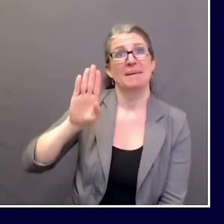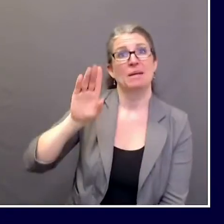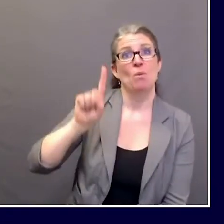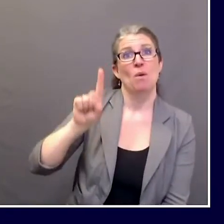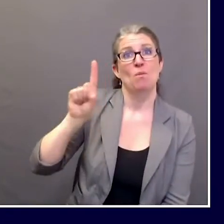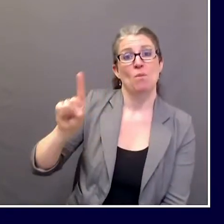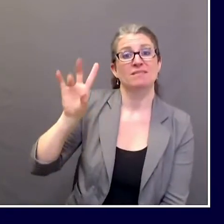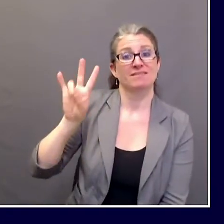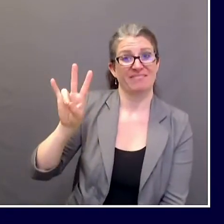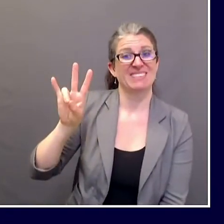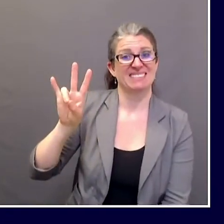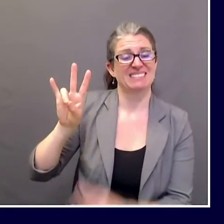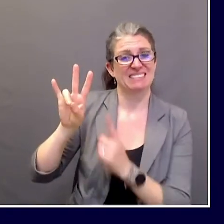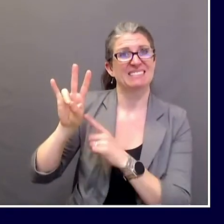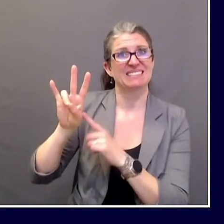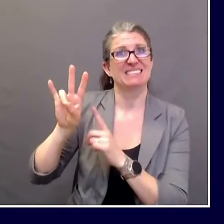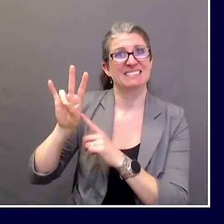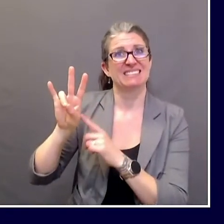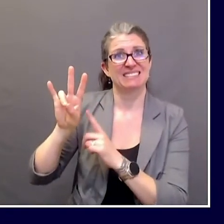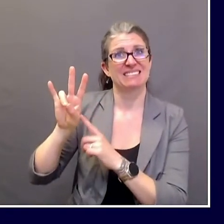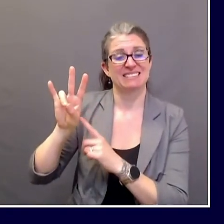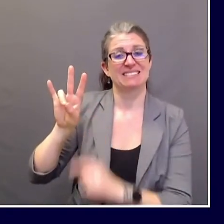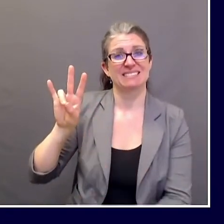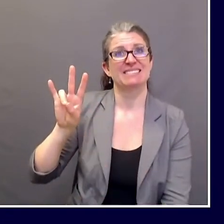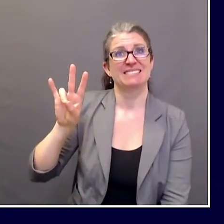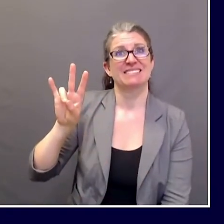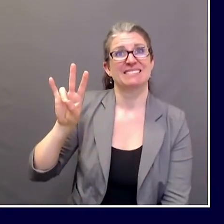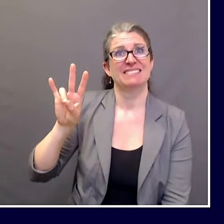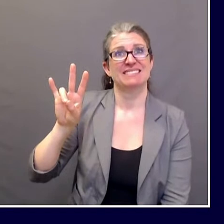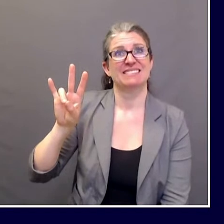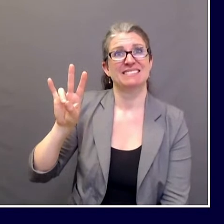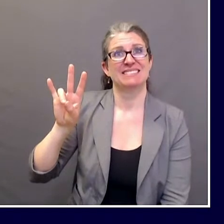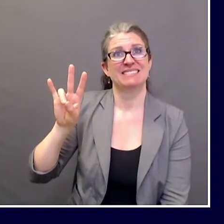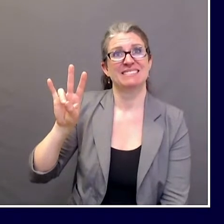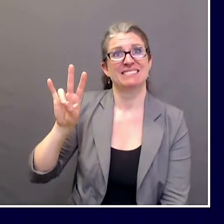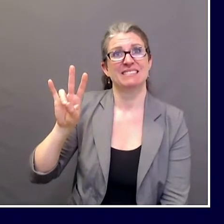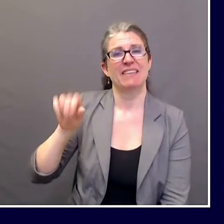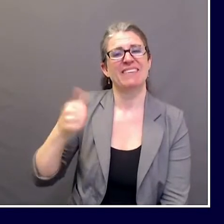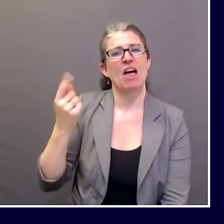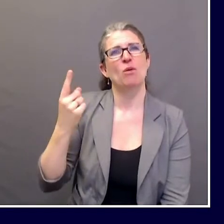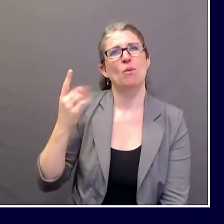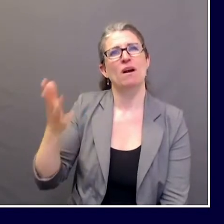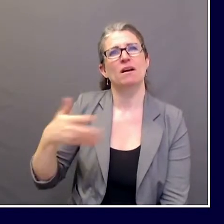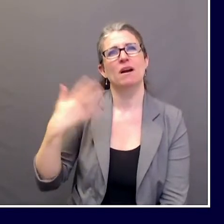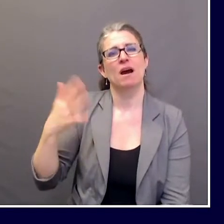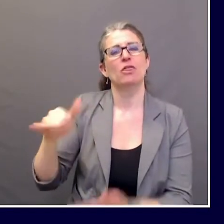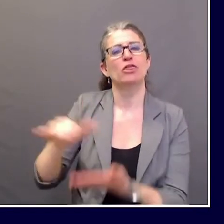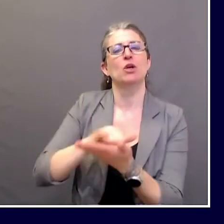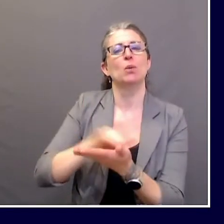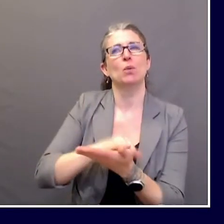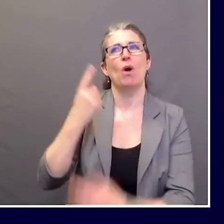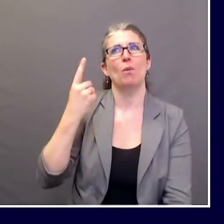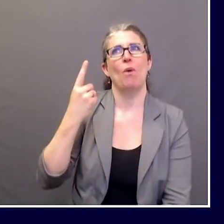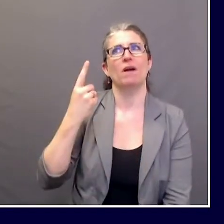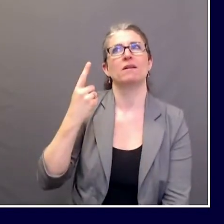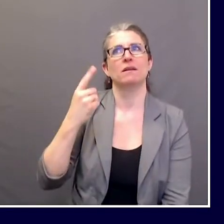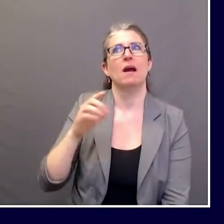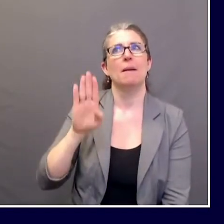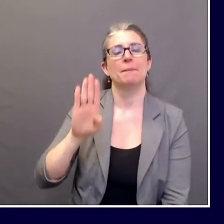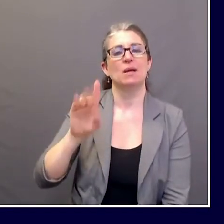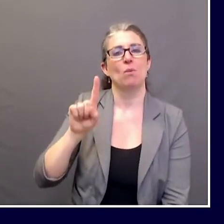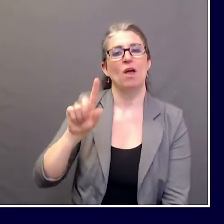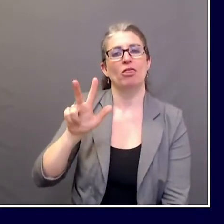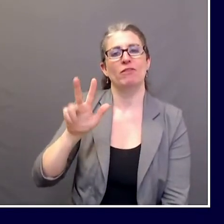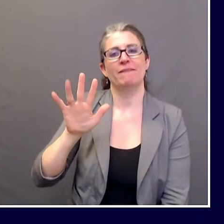as another variant that was first characterized out of New York. both of those variants, at a very minimum, are